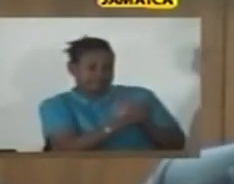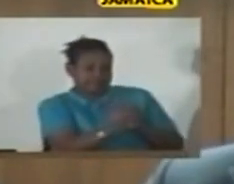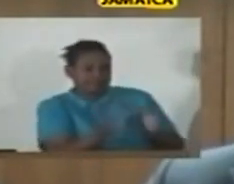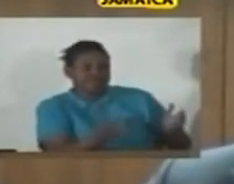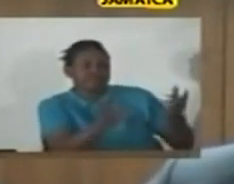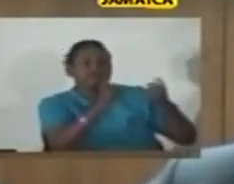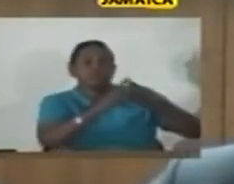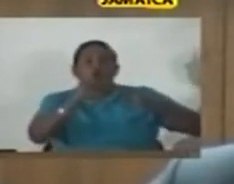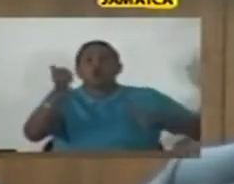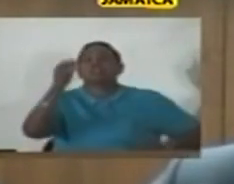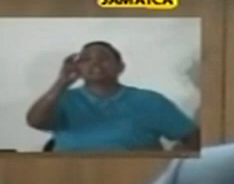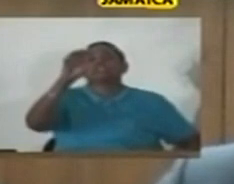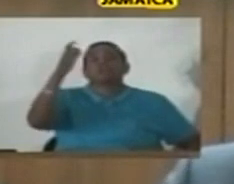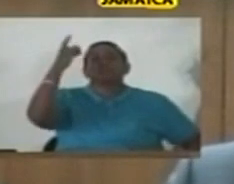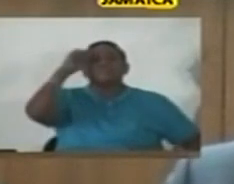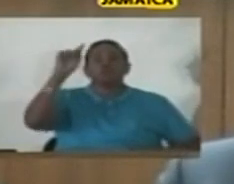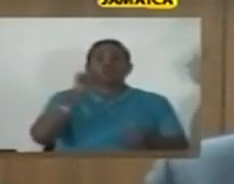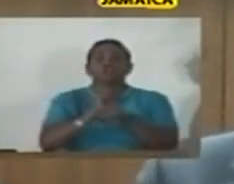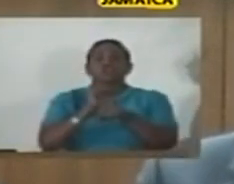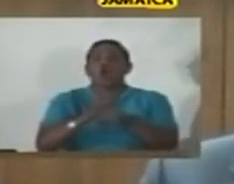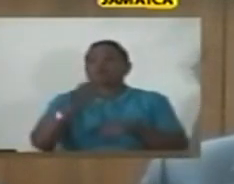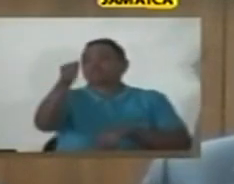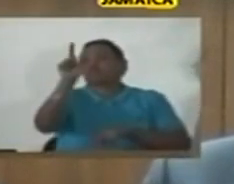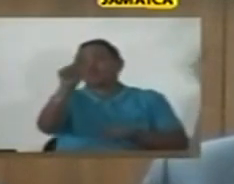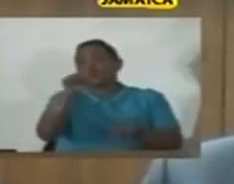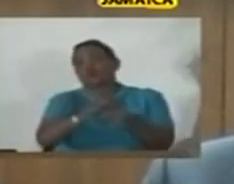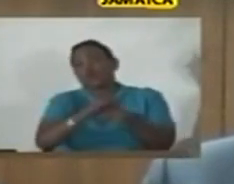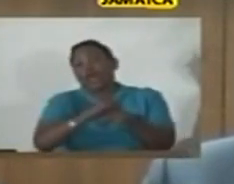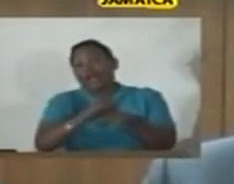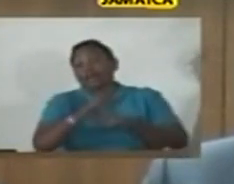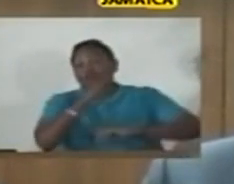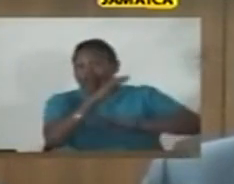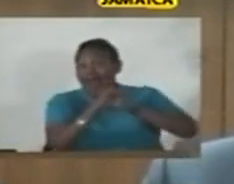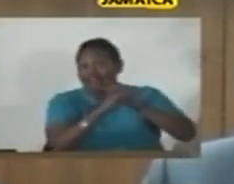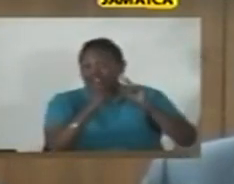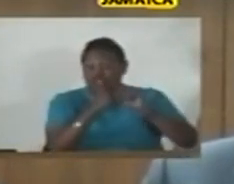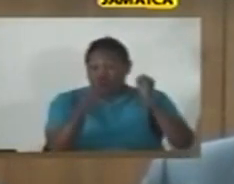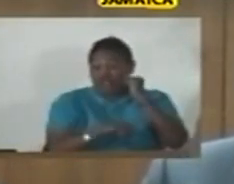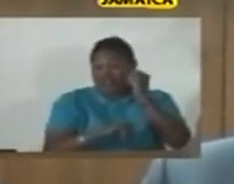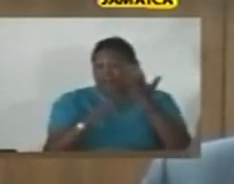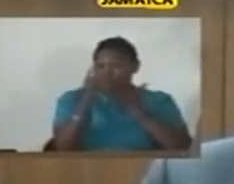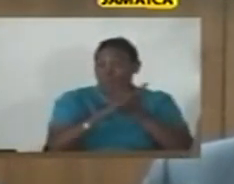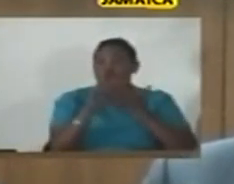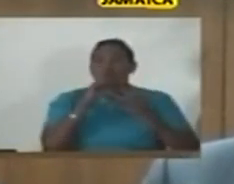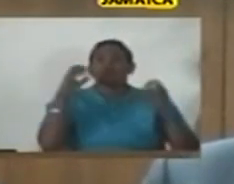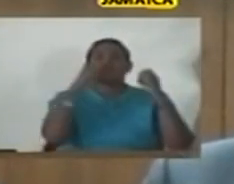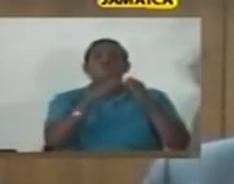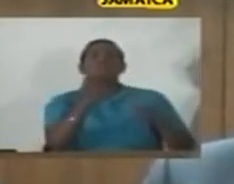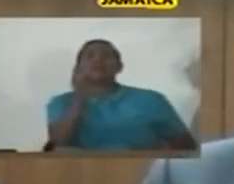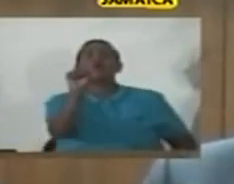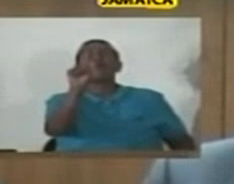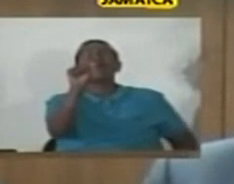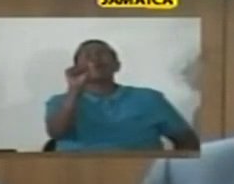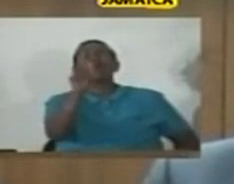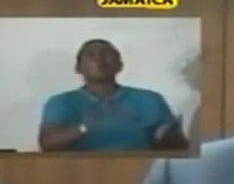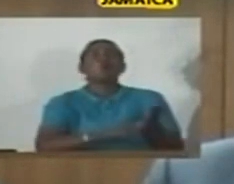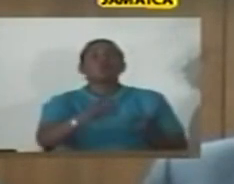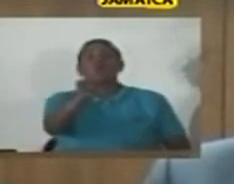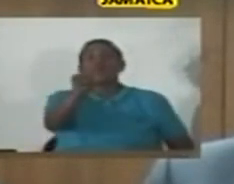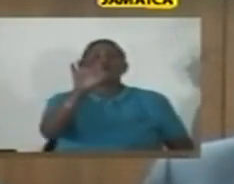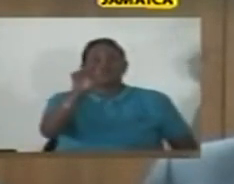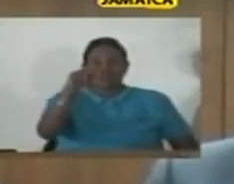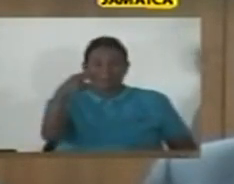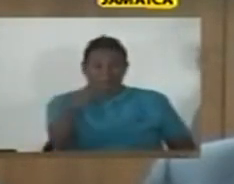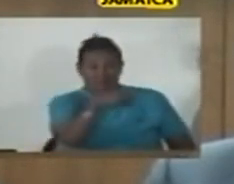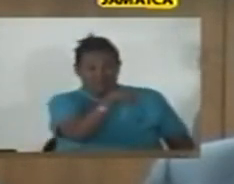another 600 for on-the-job training. Additionally, under this program, a further 1,100 PATH clients will